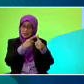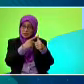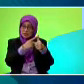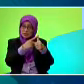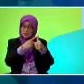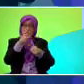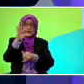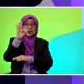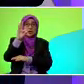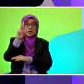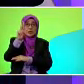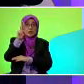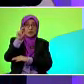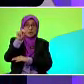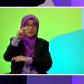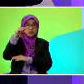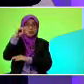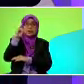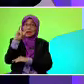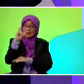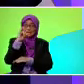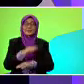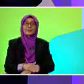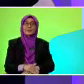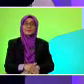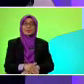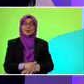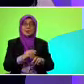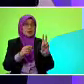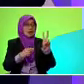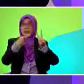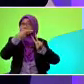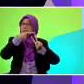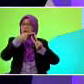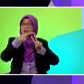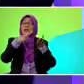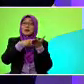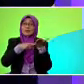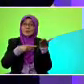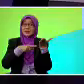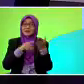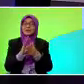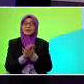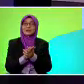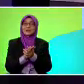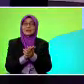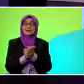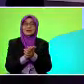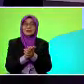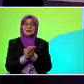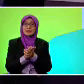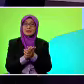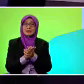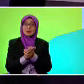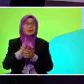microorganism is fungi. Fungi. Okay, what about the second one? Who wants to try? Okay, Give it a Jay. shot. I